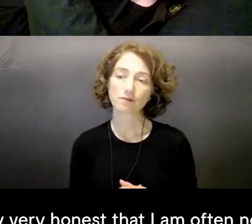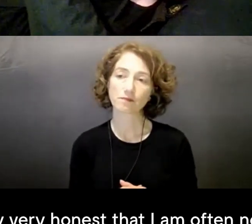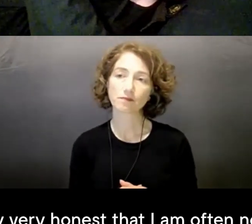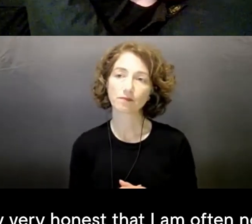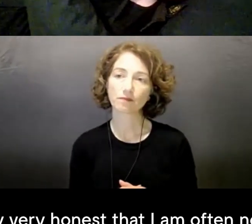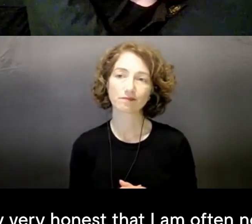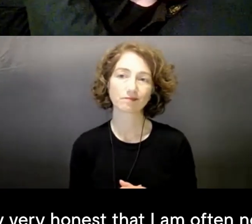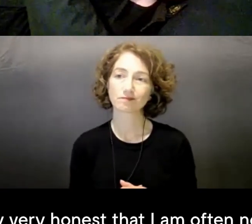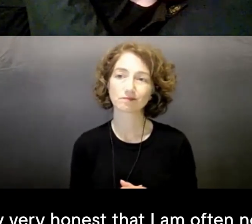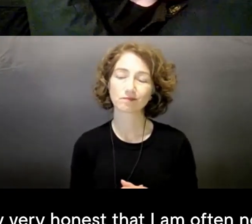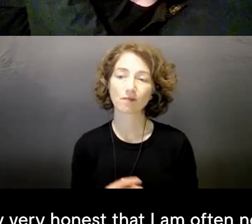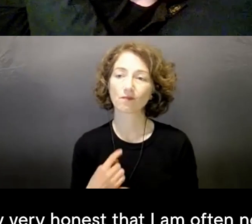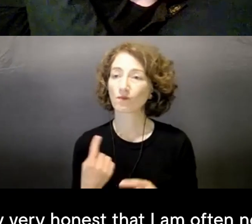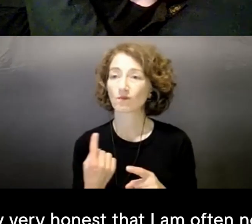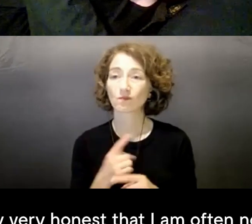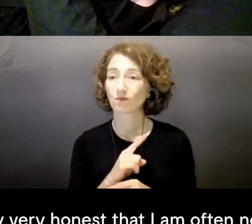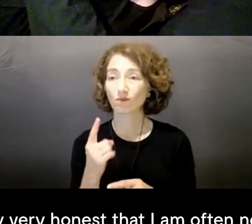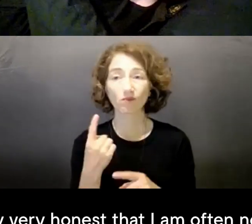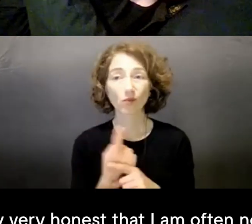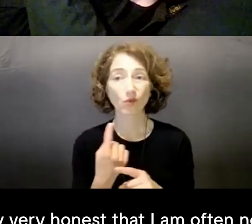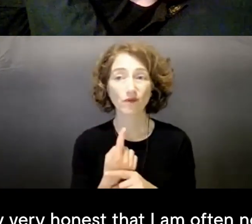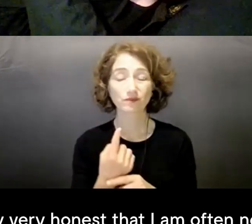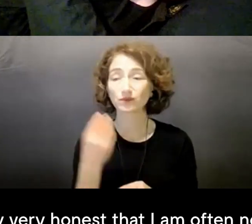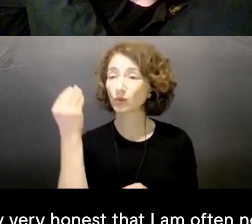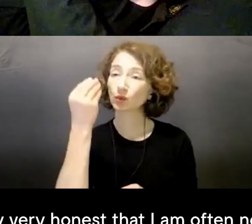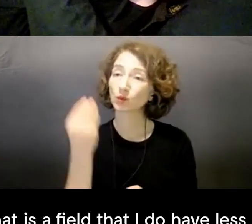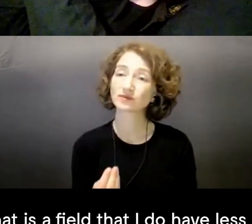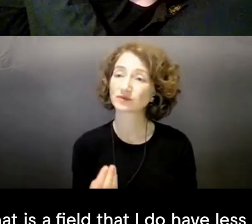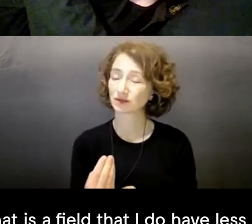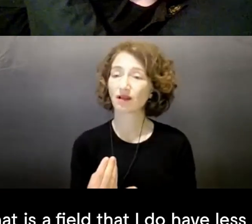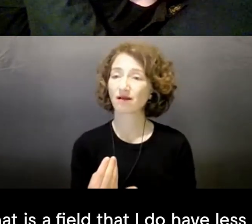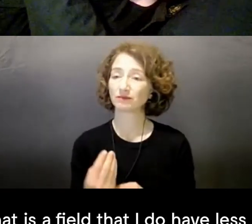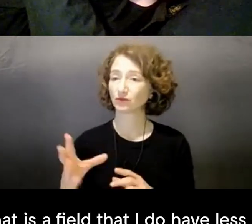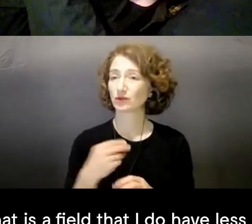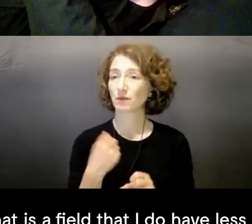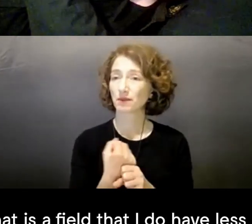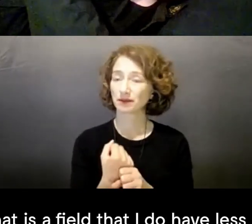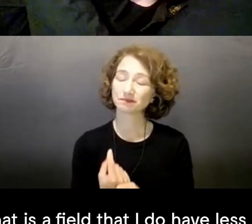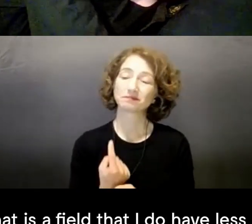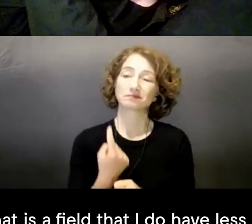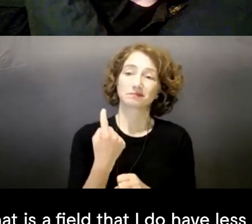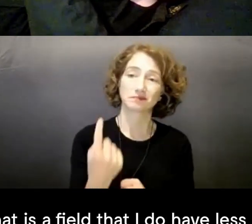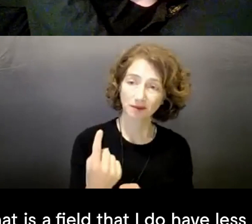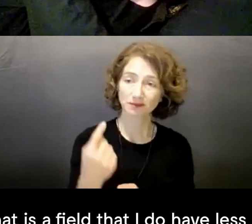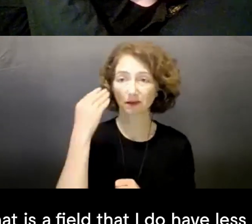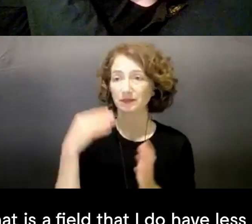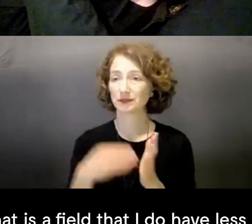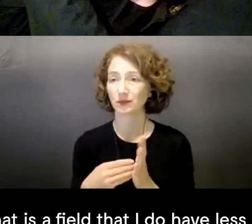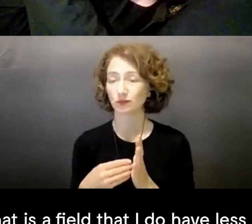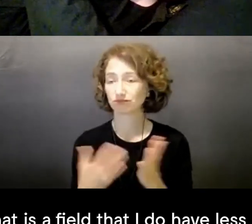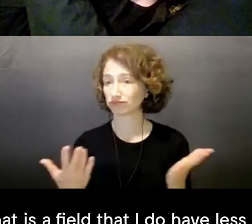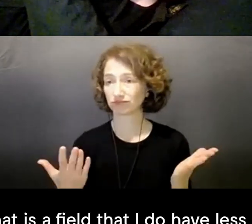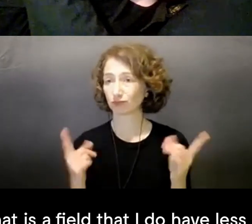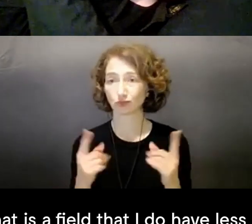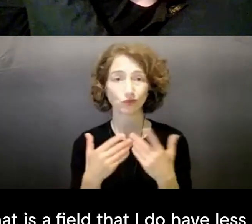often not working with artists with learning disabilities. So I'm being very honest that is a